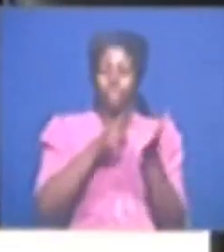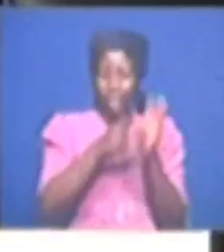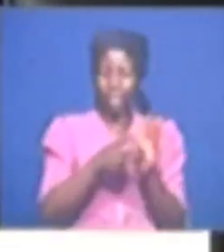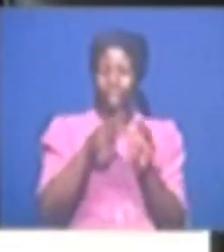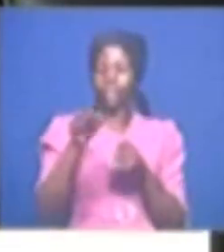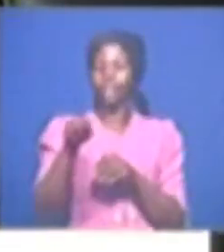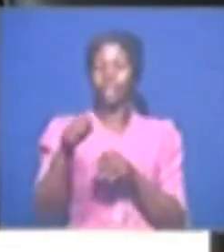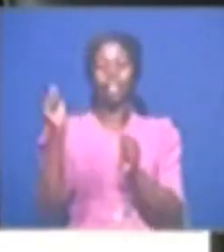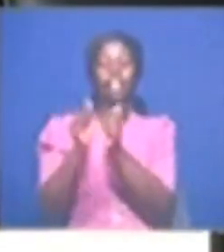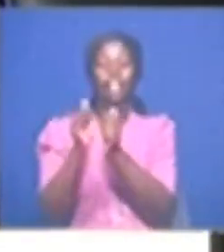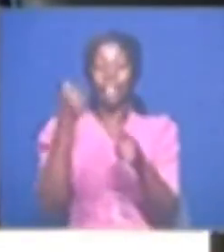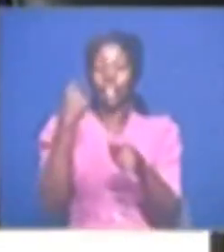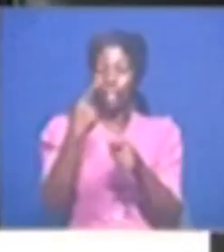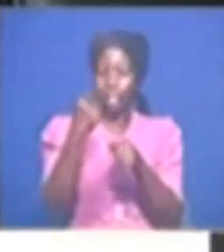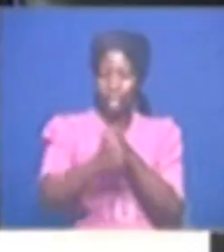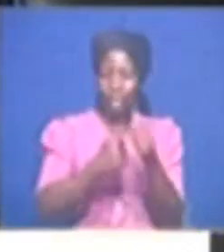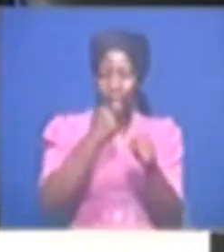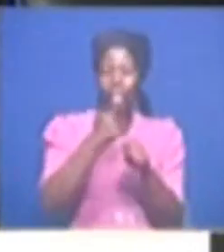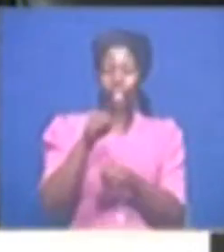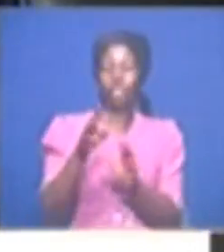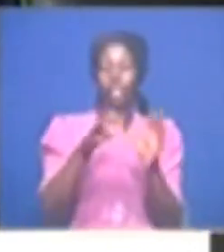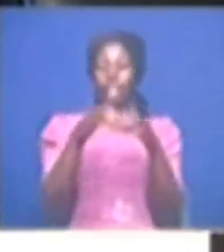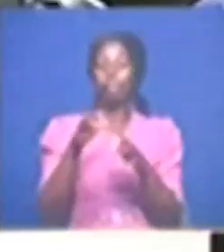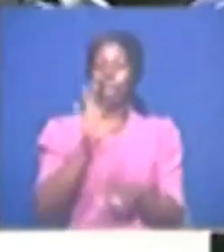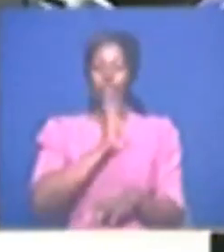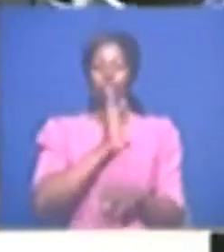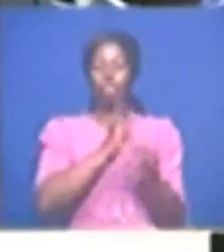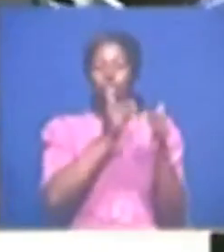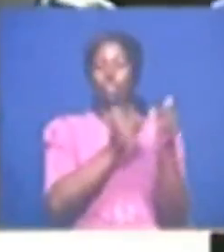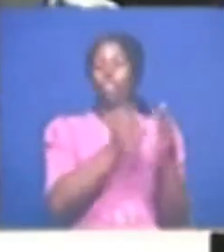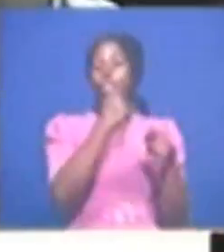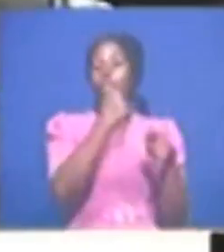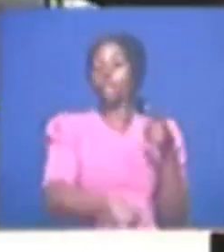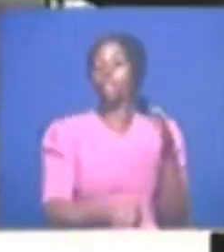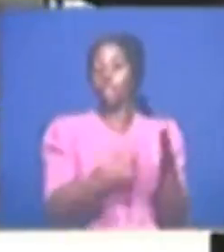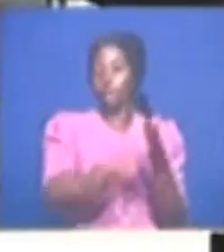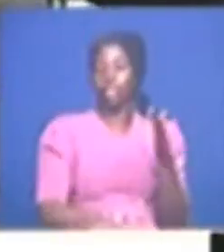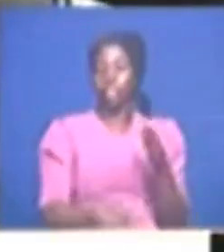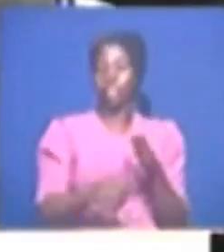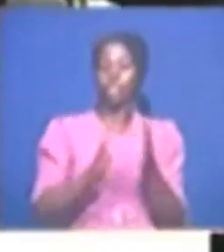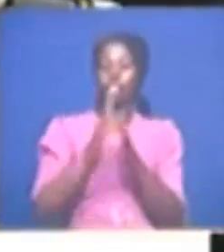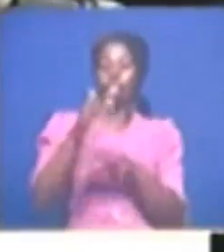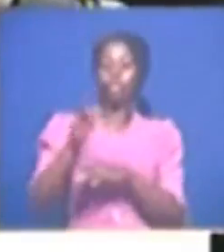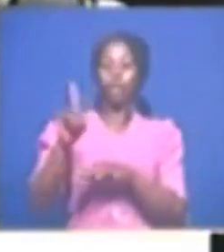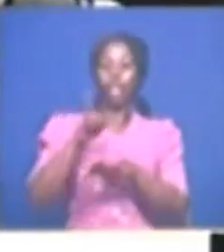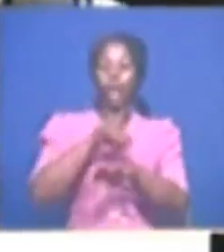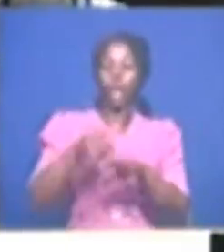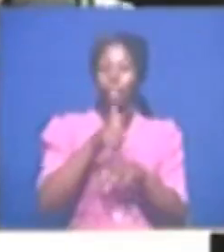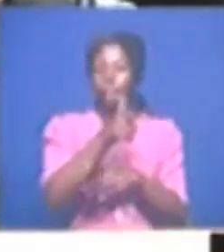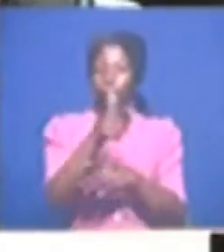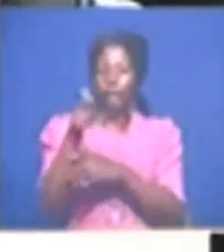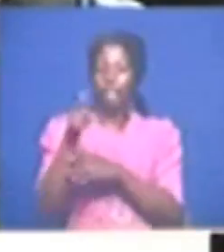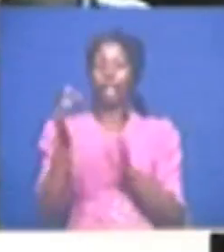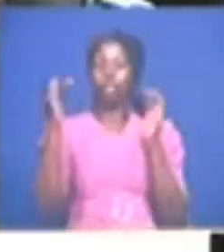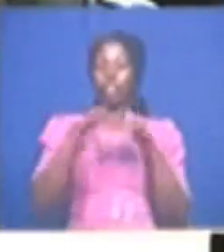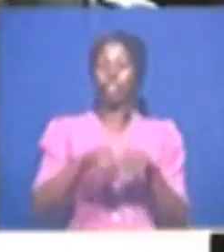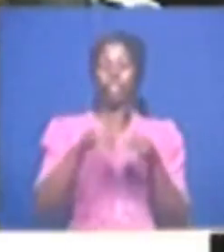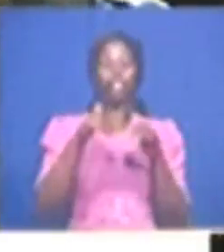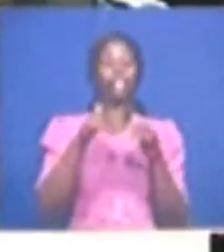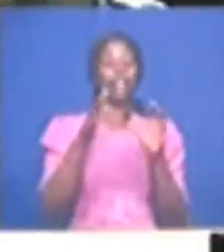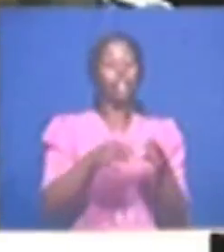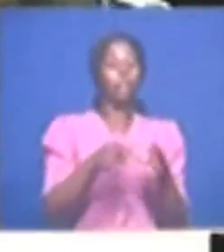years of this company profit before tax. In the over 1 hour press conference at the company's headquarters, Sang